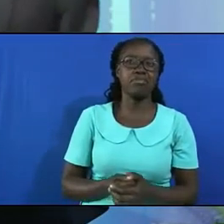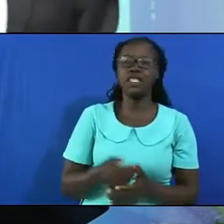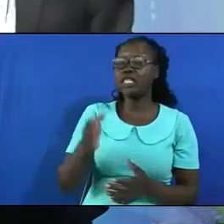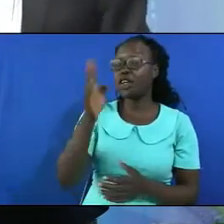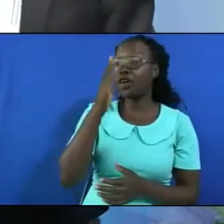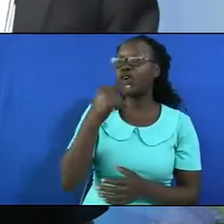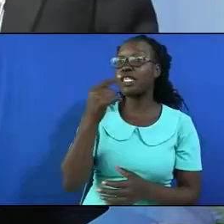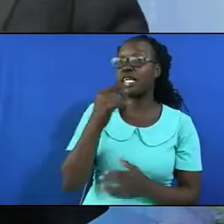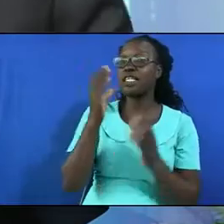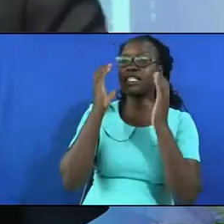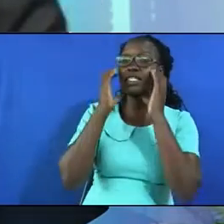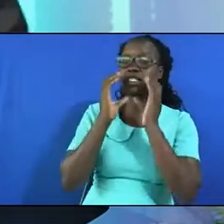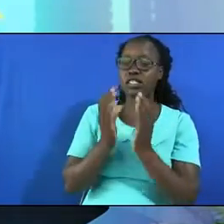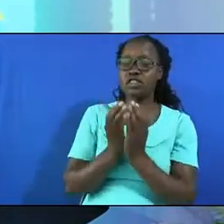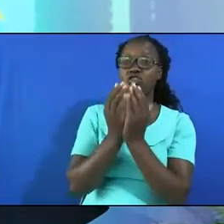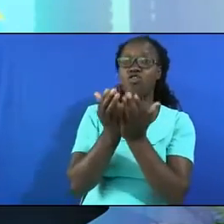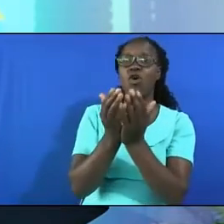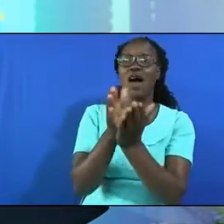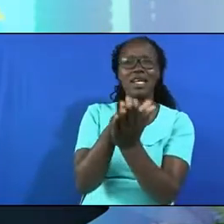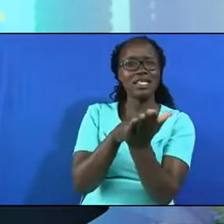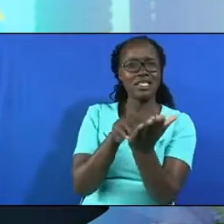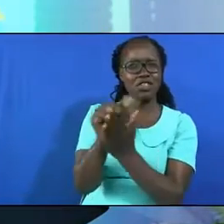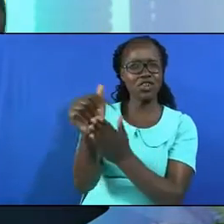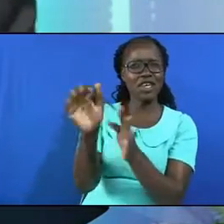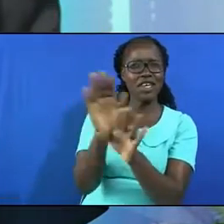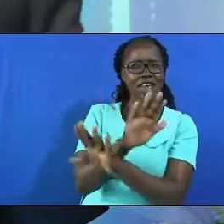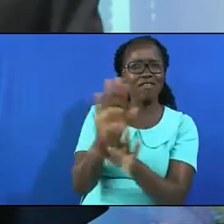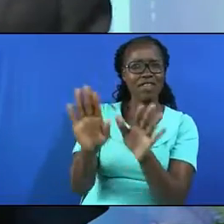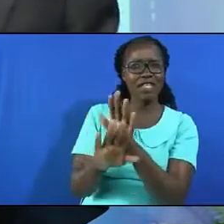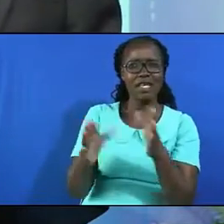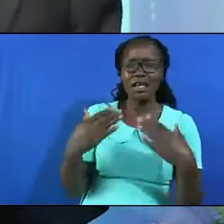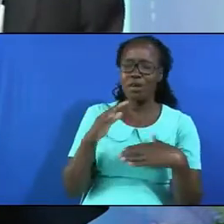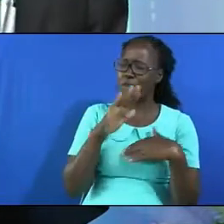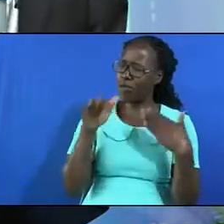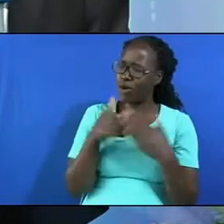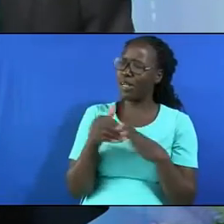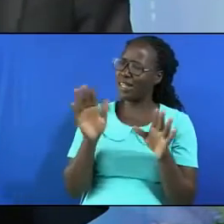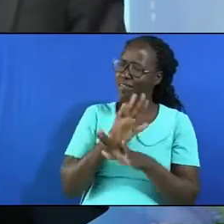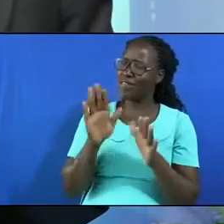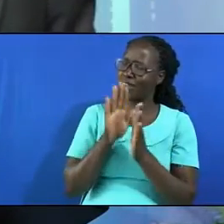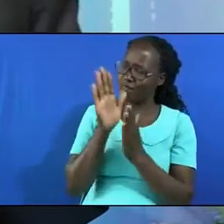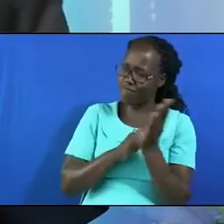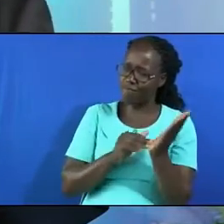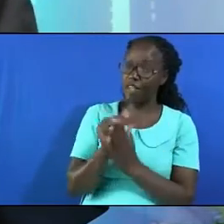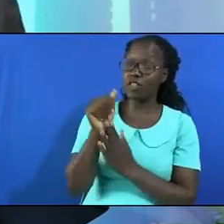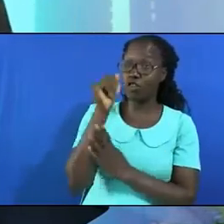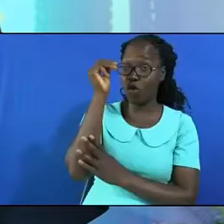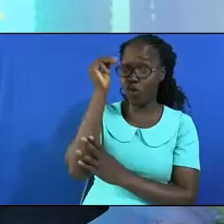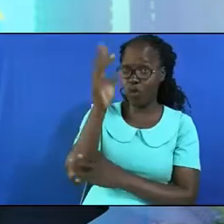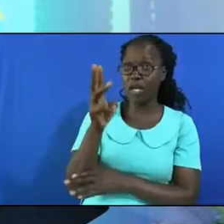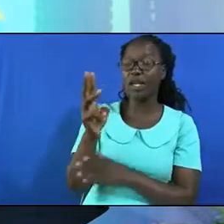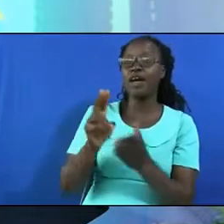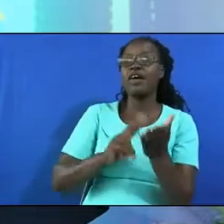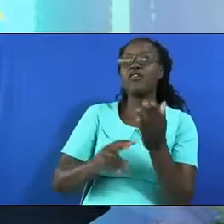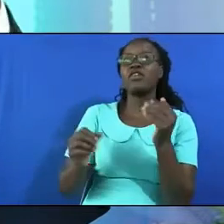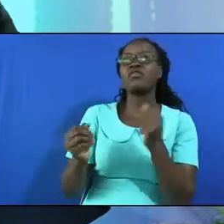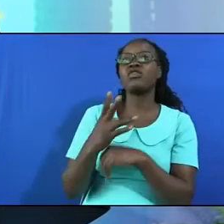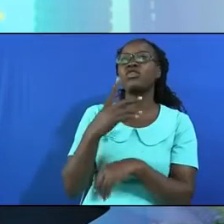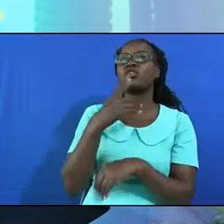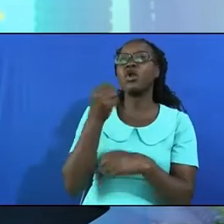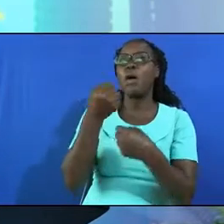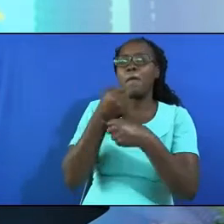God tells Noah, I'm going to destroy everything. Everyone and everything I'm going to destroy. Verse 14.